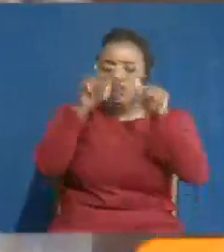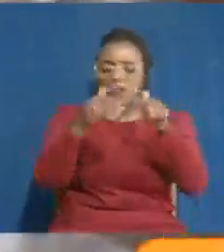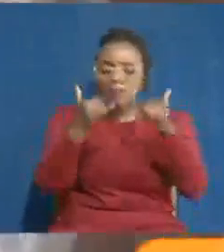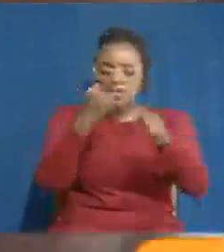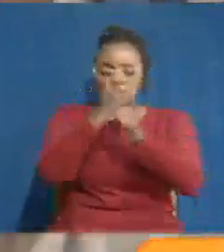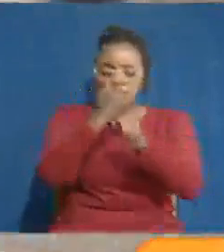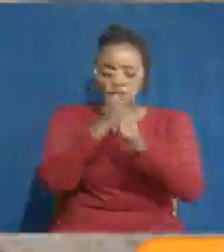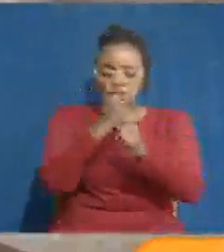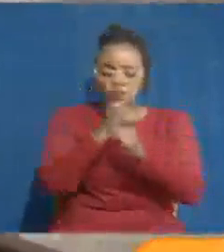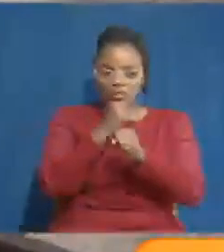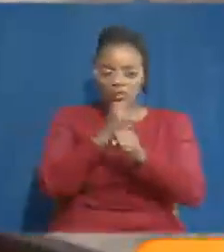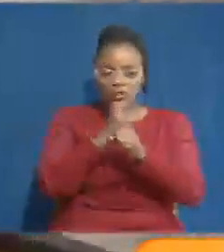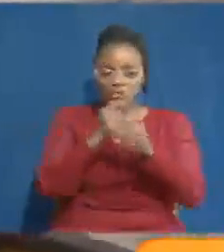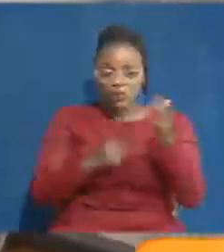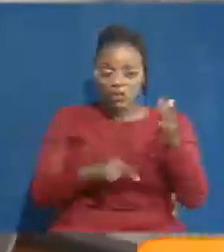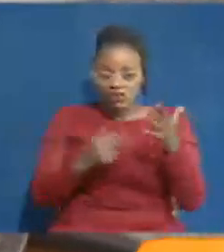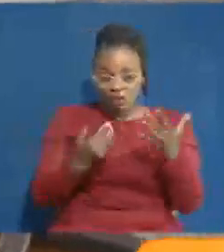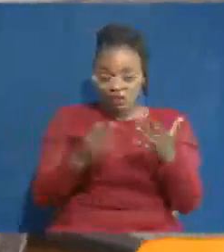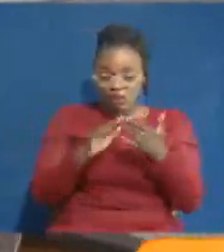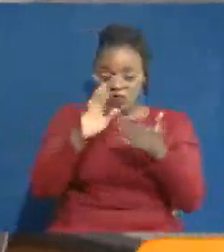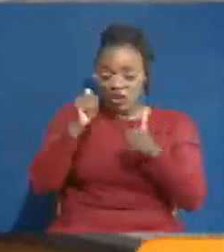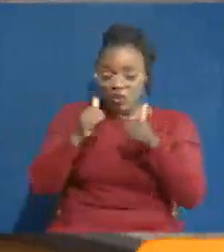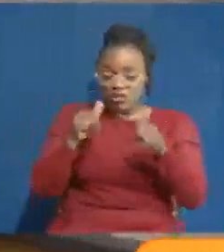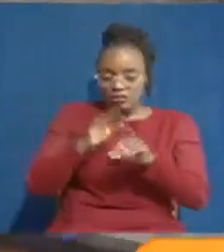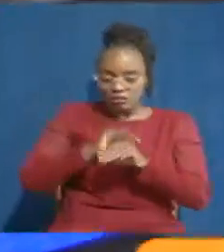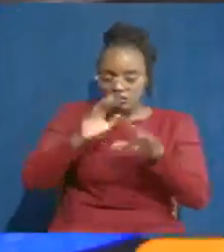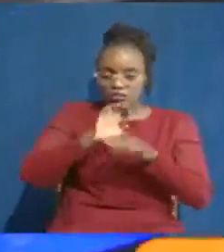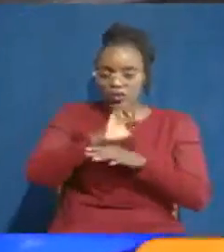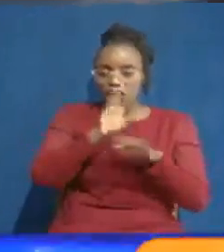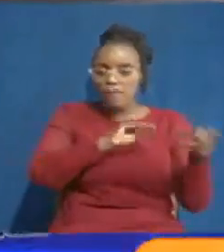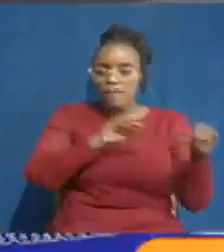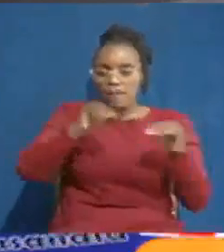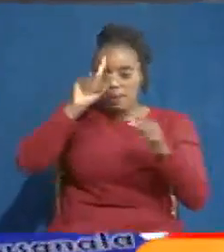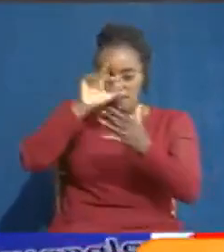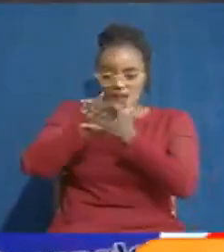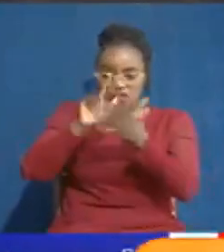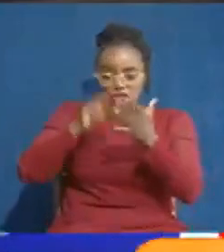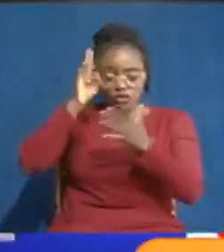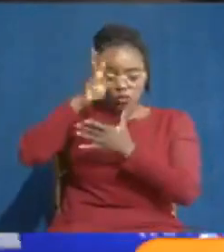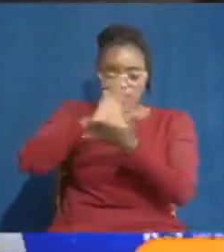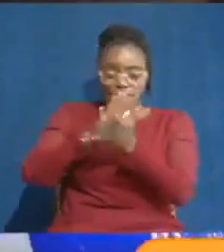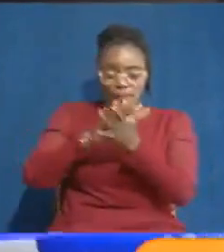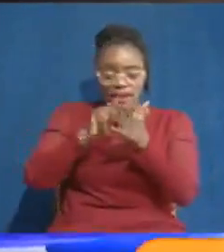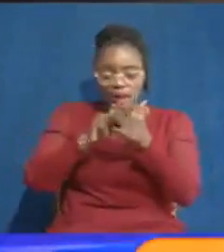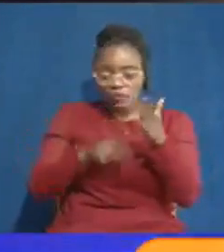do a module which is purely on e-mobility. We believe that we're going to become